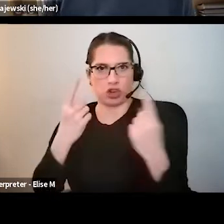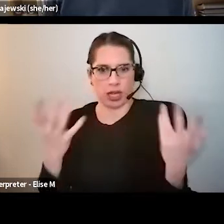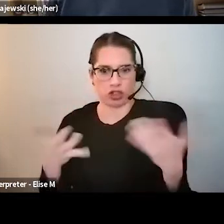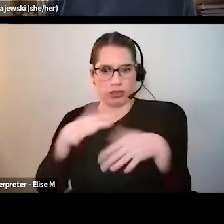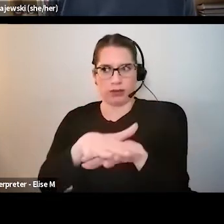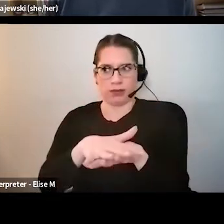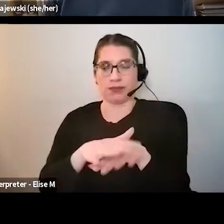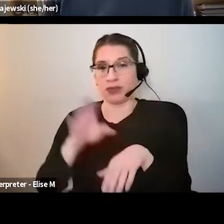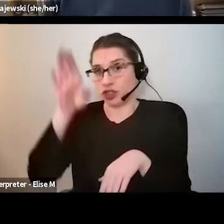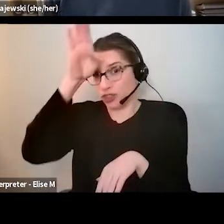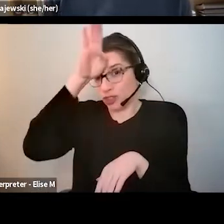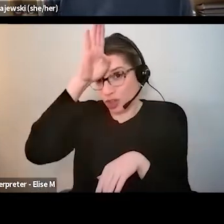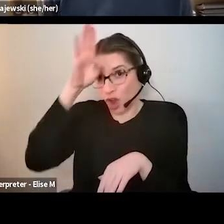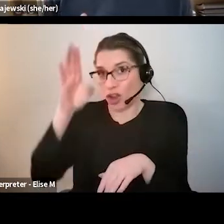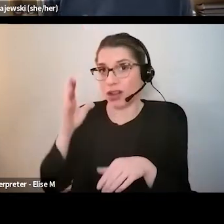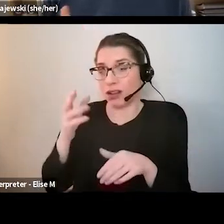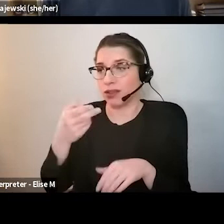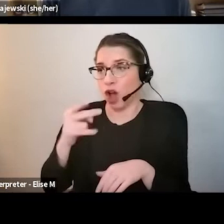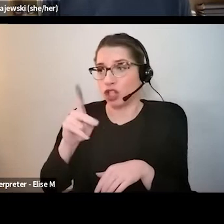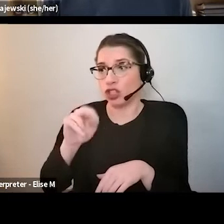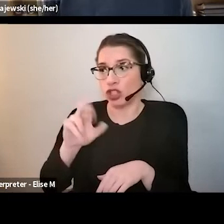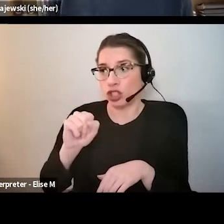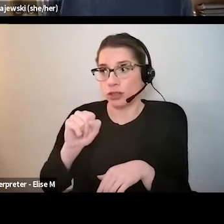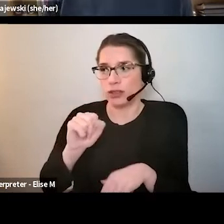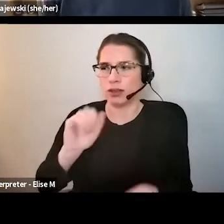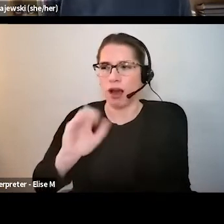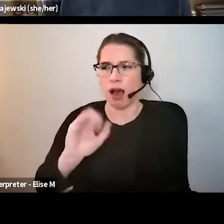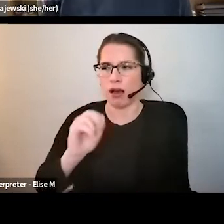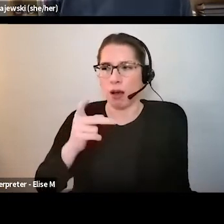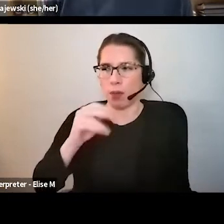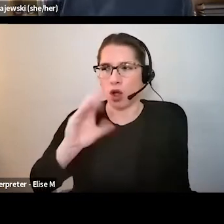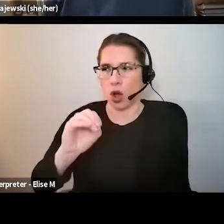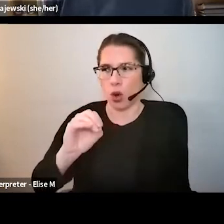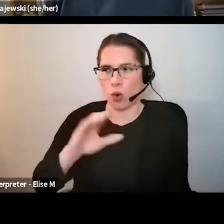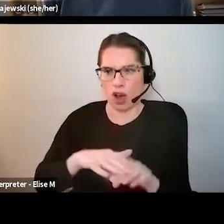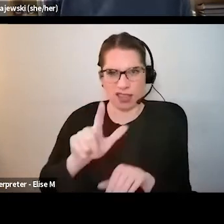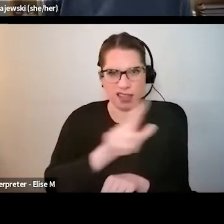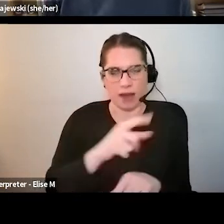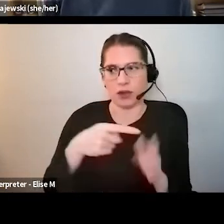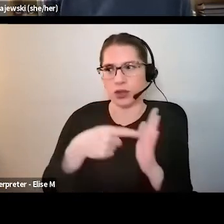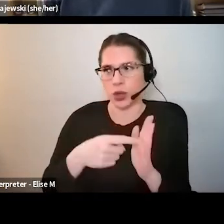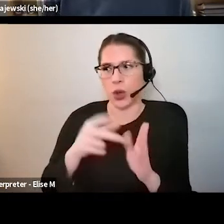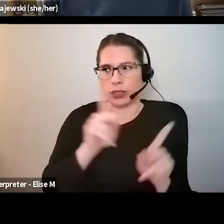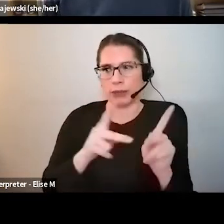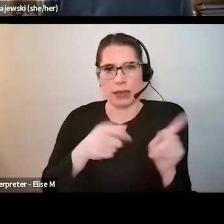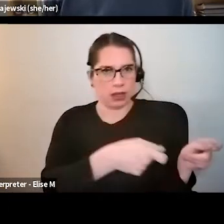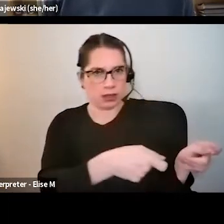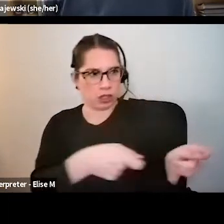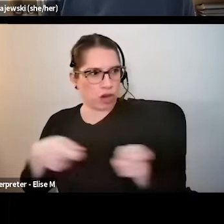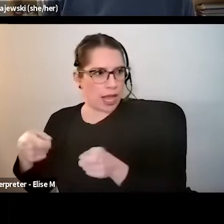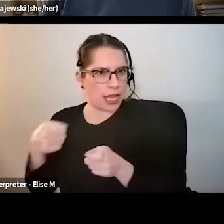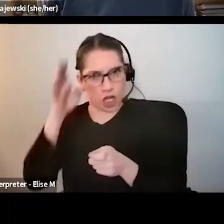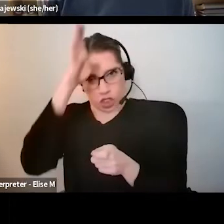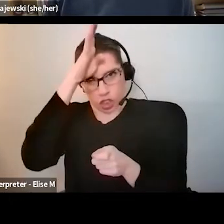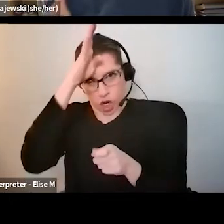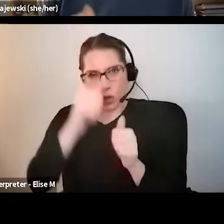Hunters, Acapulco, on the left, shows two men tugging a shark across the sand on a beach with a thick